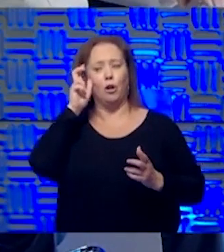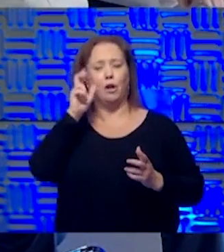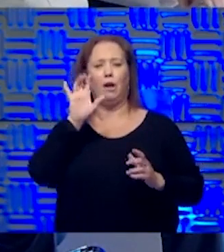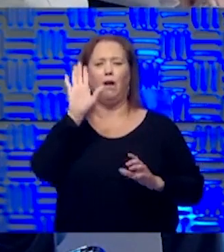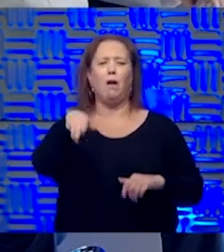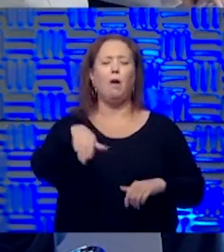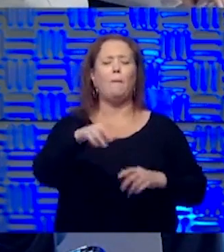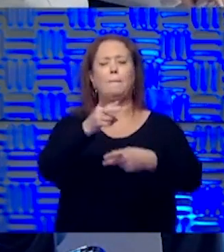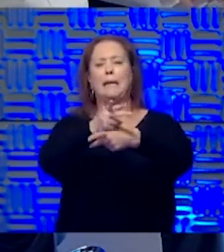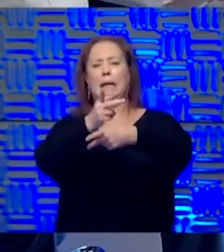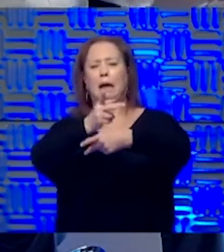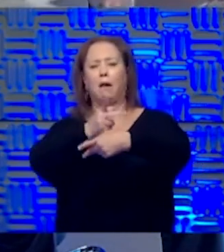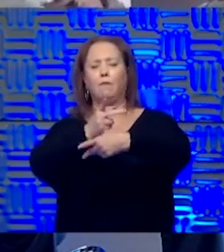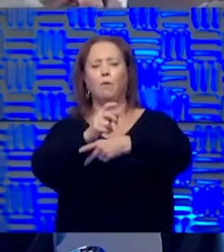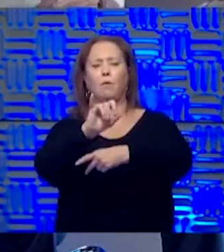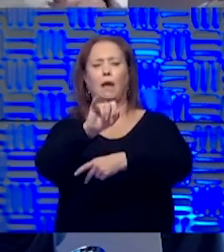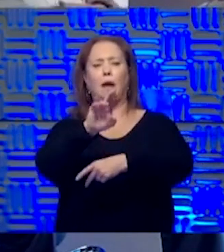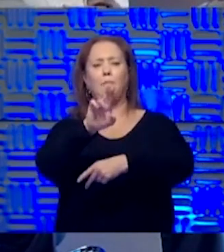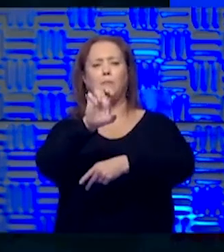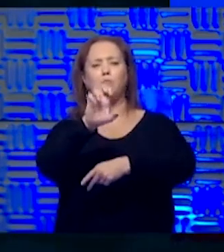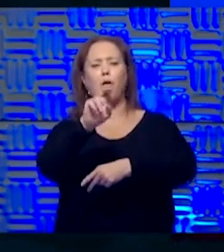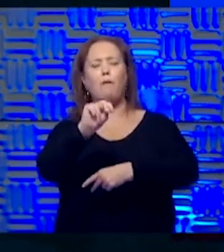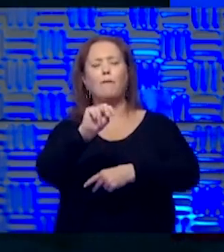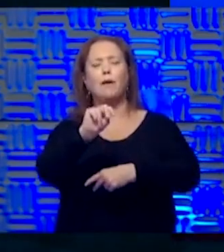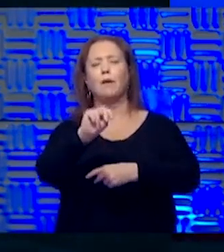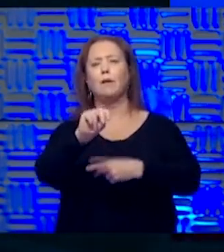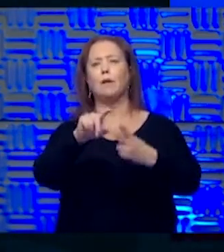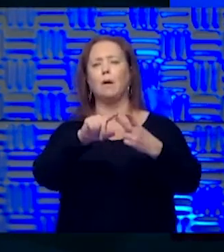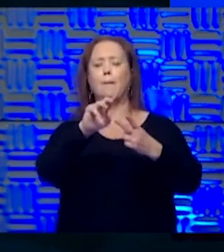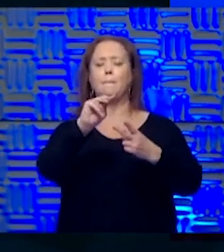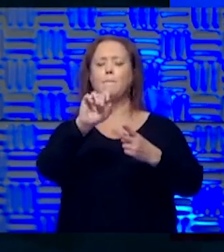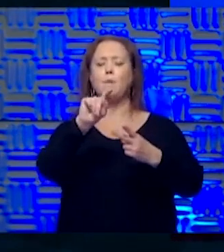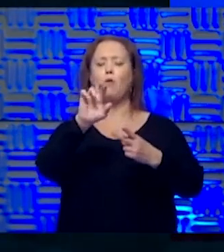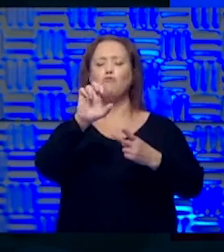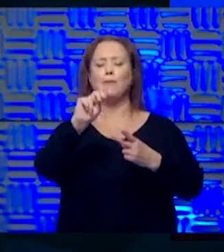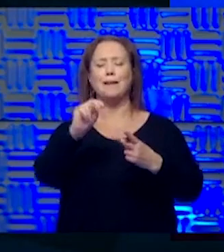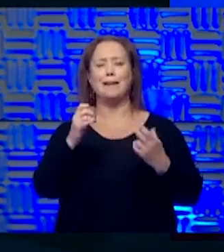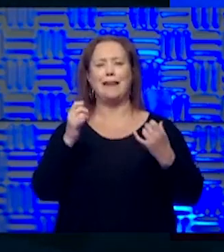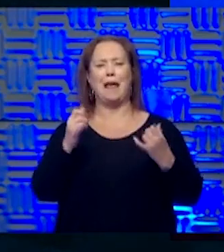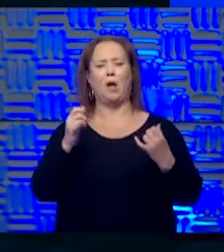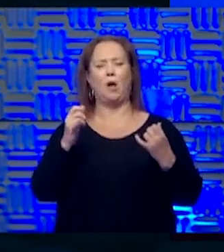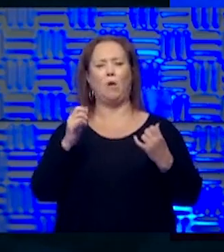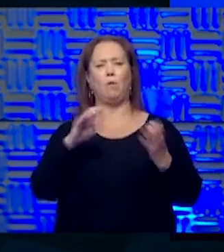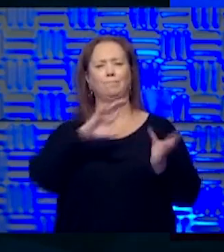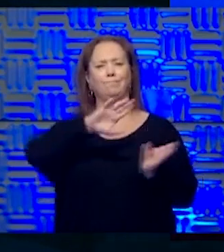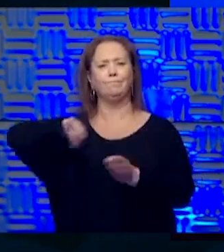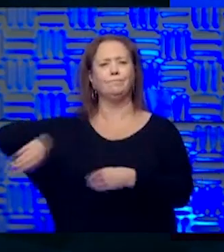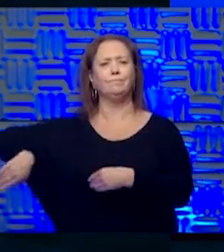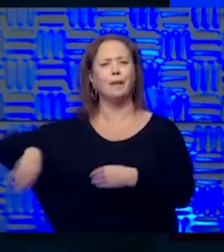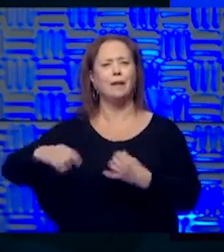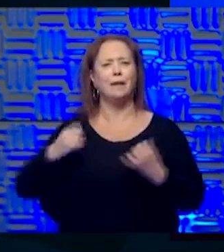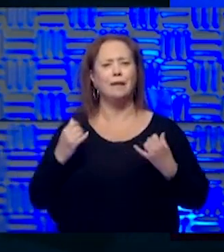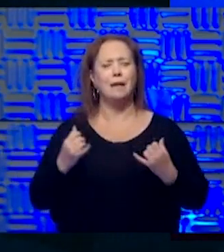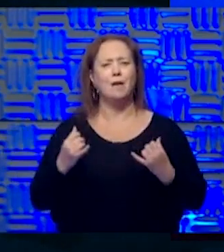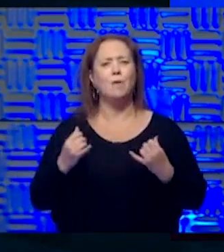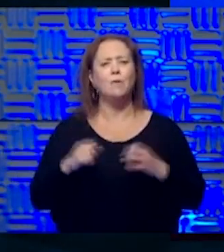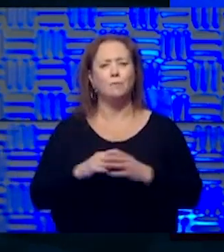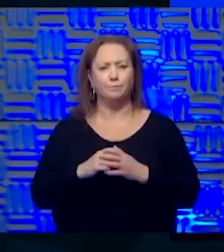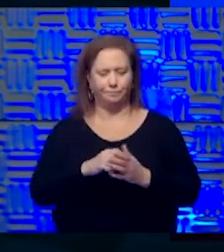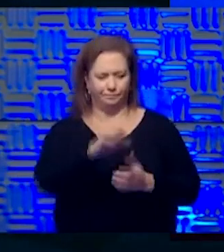don't be careful with ibuprofen or with Motrin. And now I think that's kind of gone by the wayside a bit.